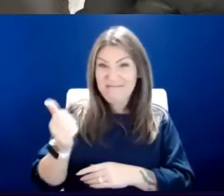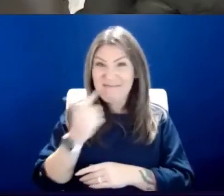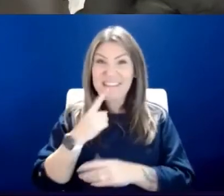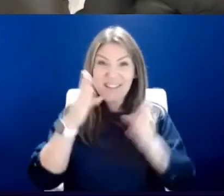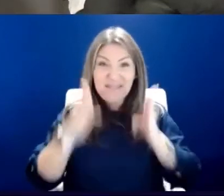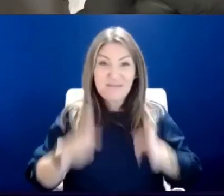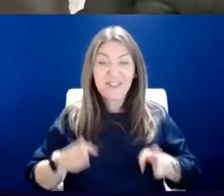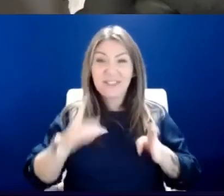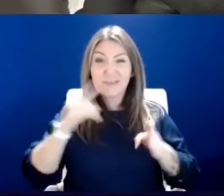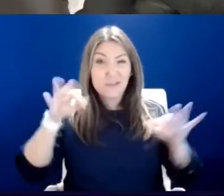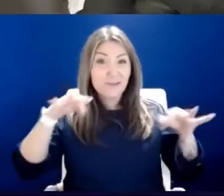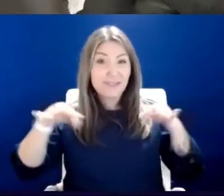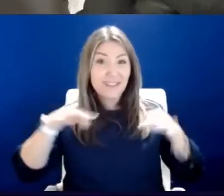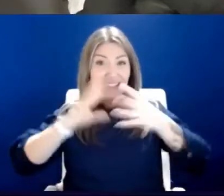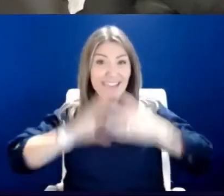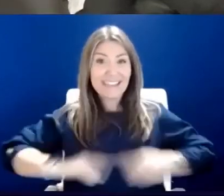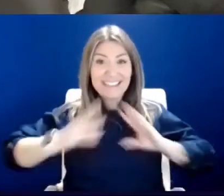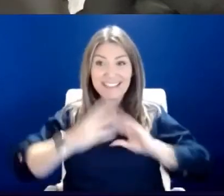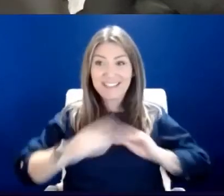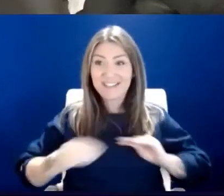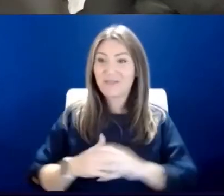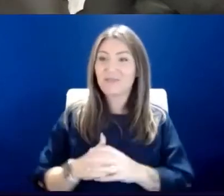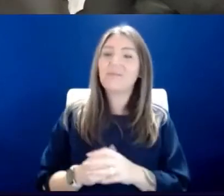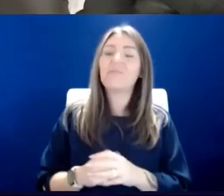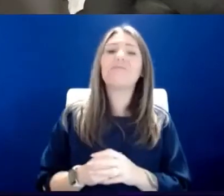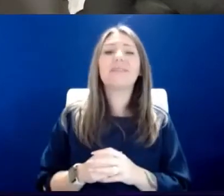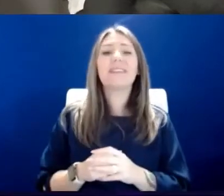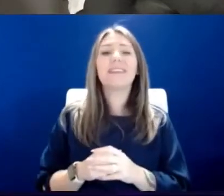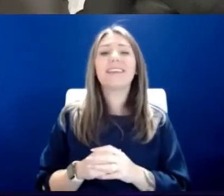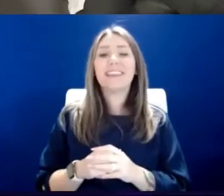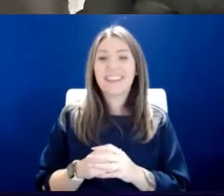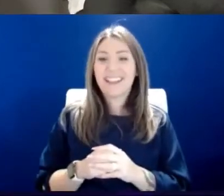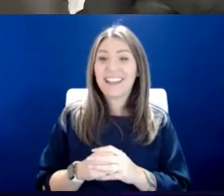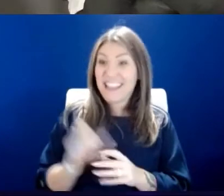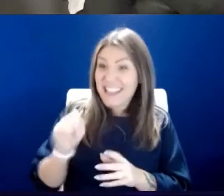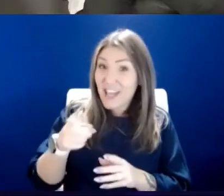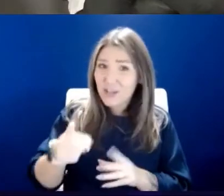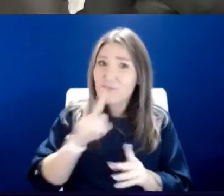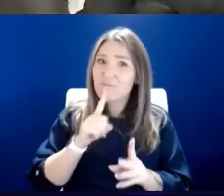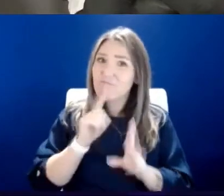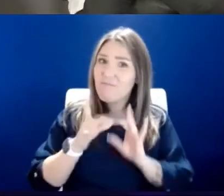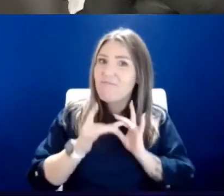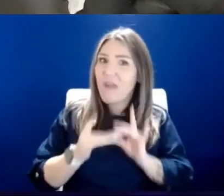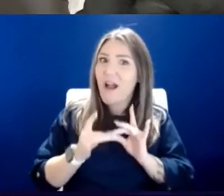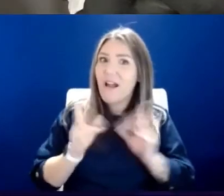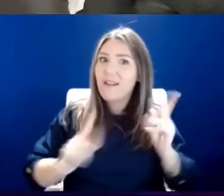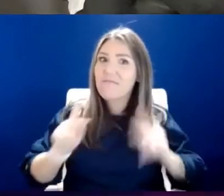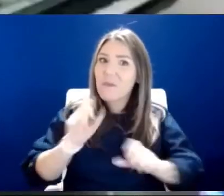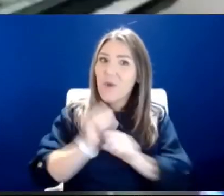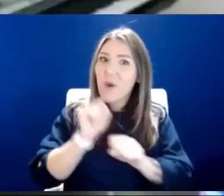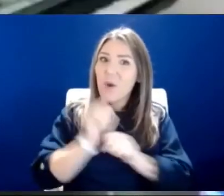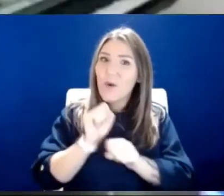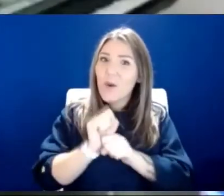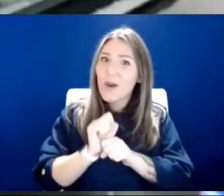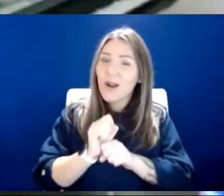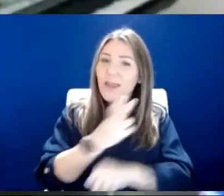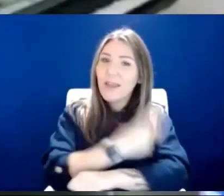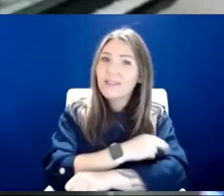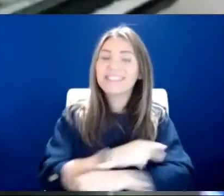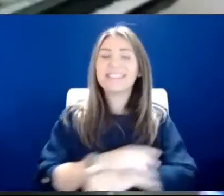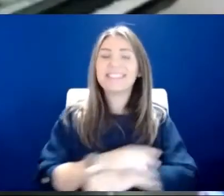us the story. Well, Gary, you really bonded with people on the floor. Yeah, you know,